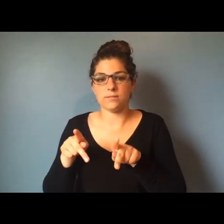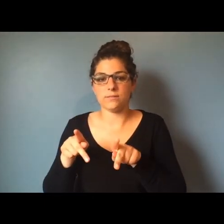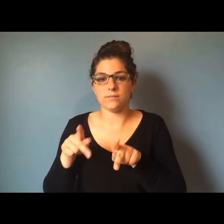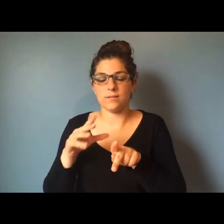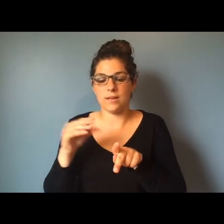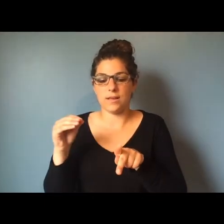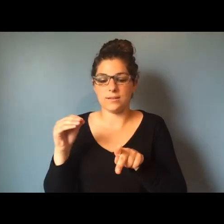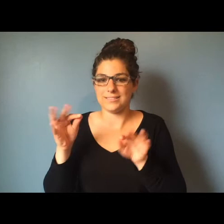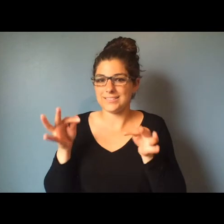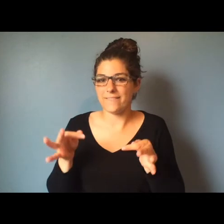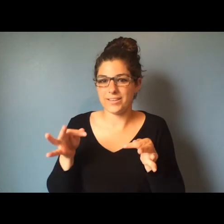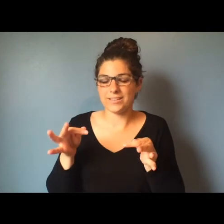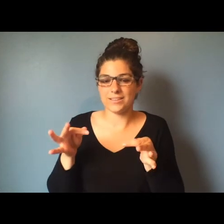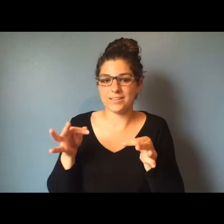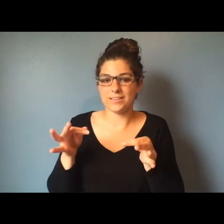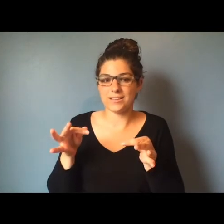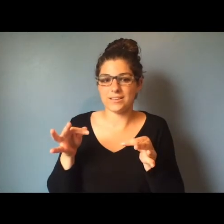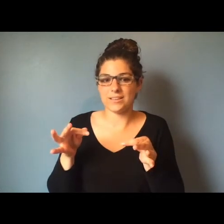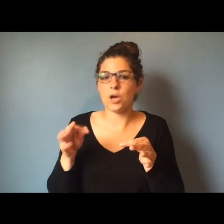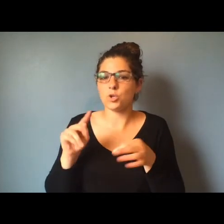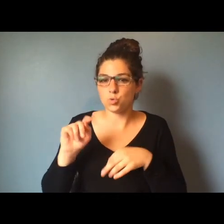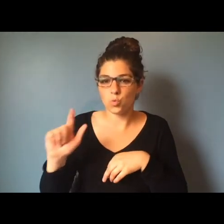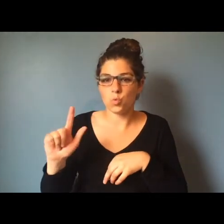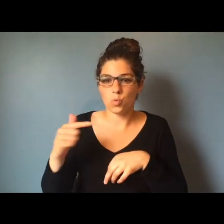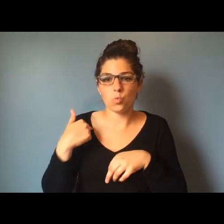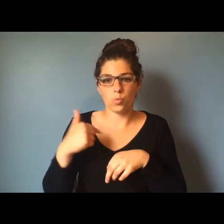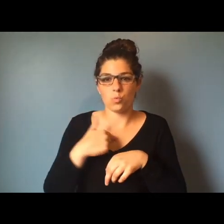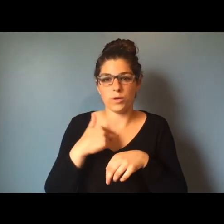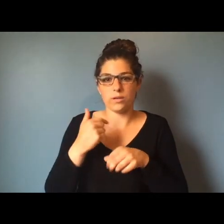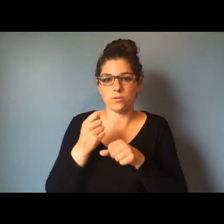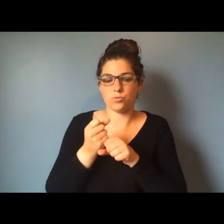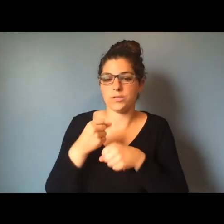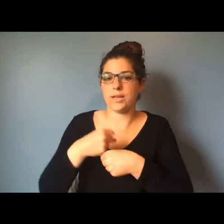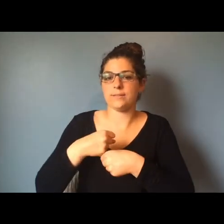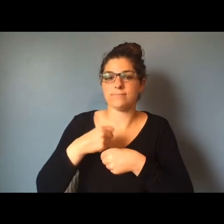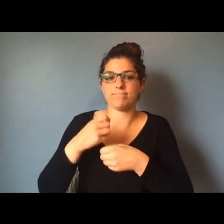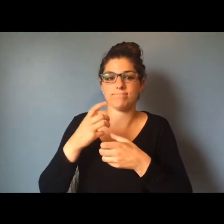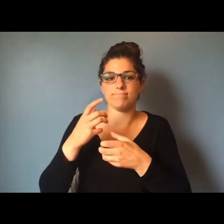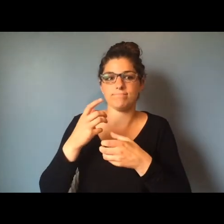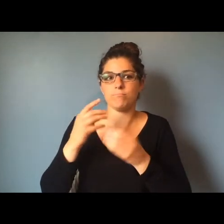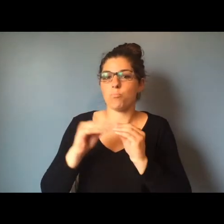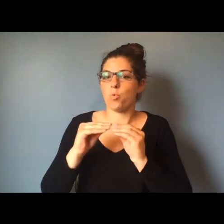it's definitely a tool in which we can create a more inclusive society.